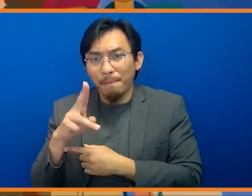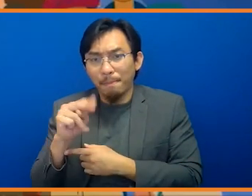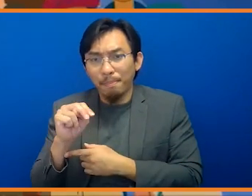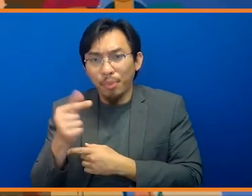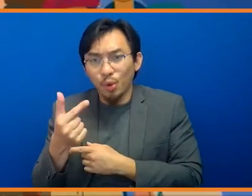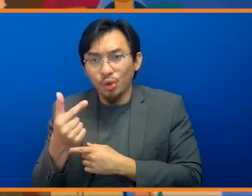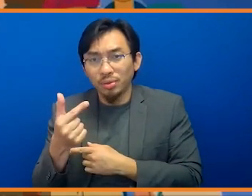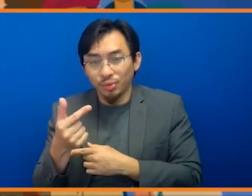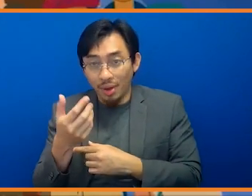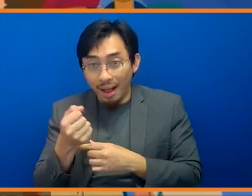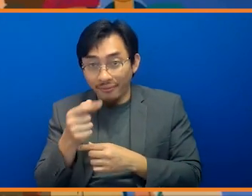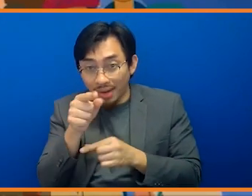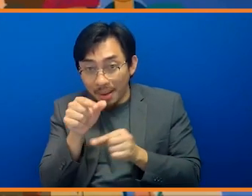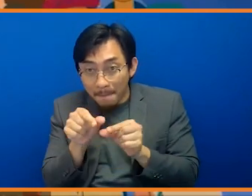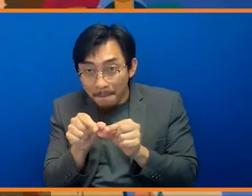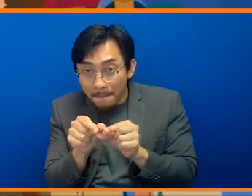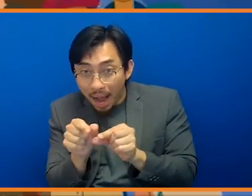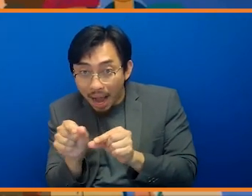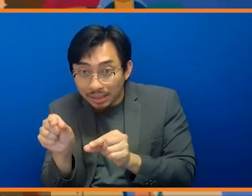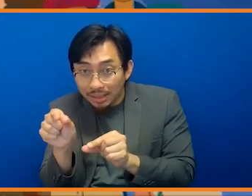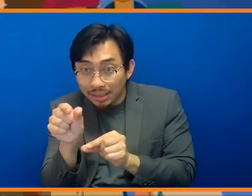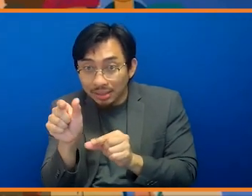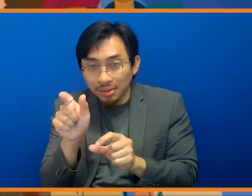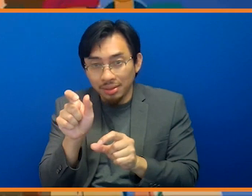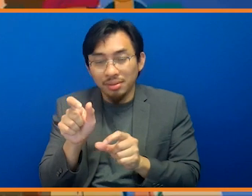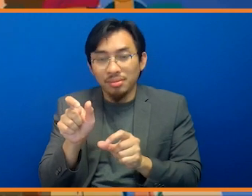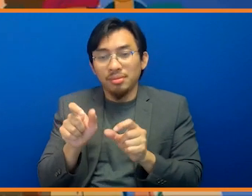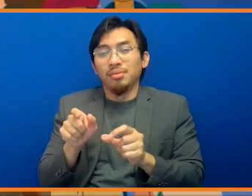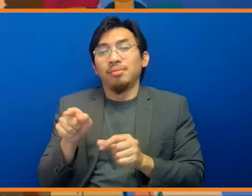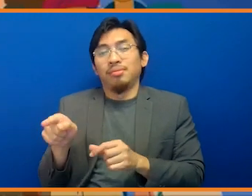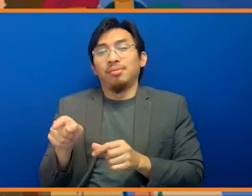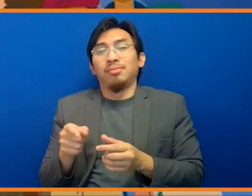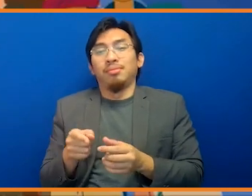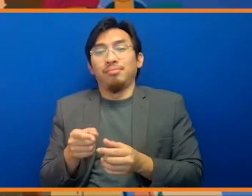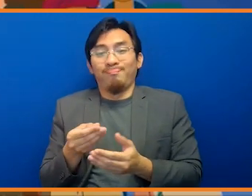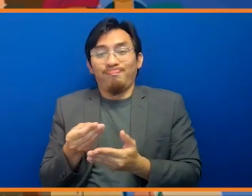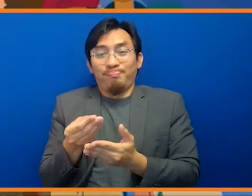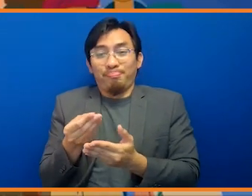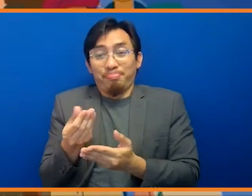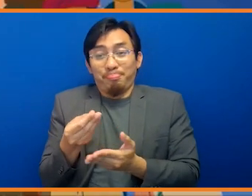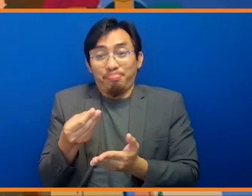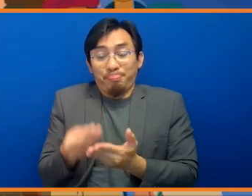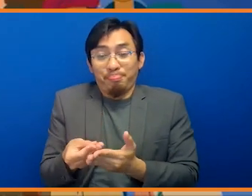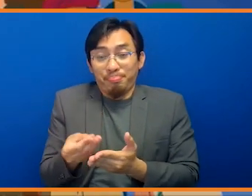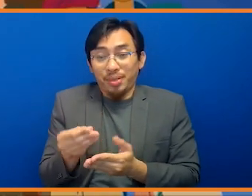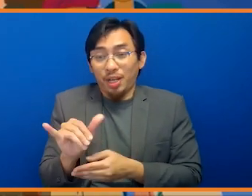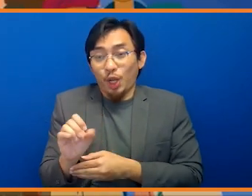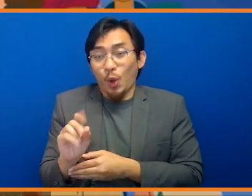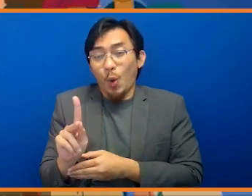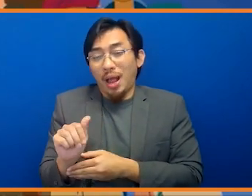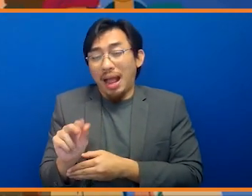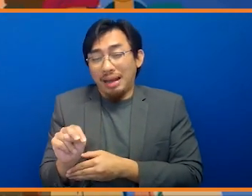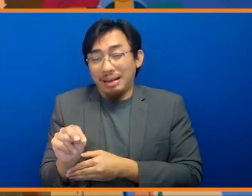So the part, if people who bought the yokan, yeah, most of